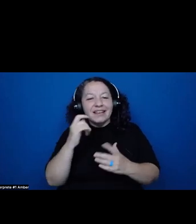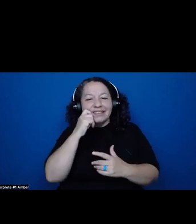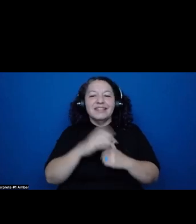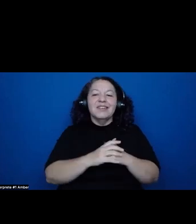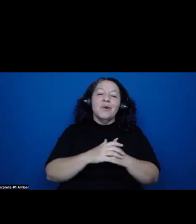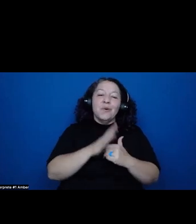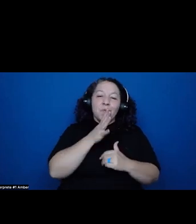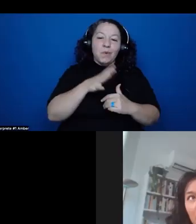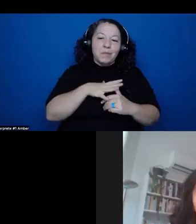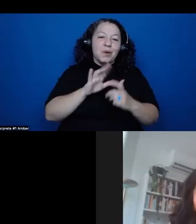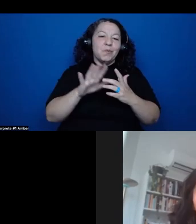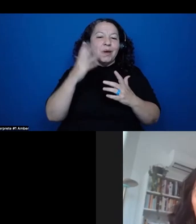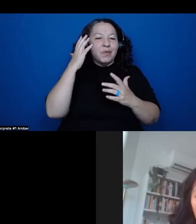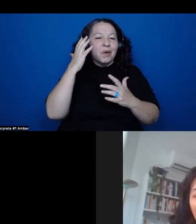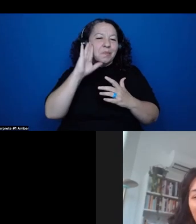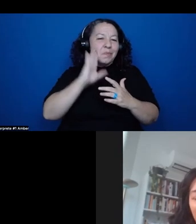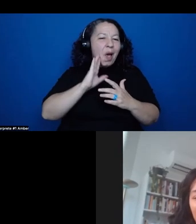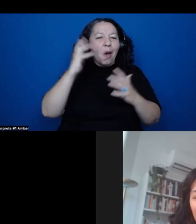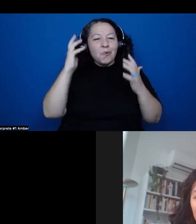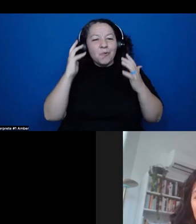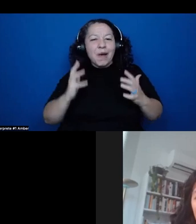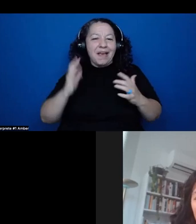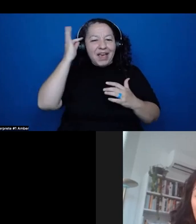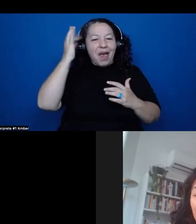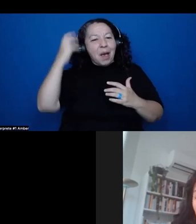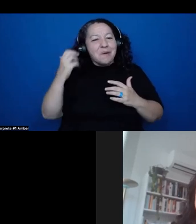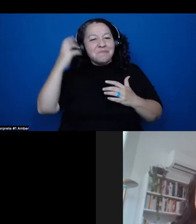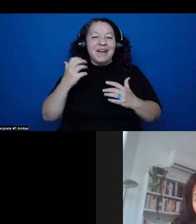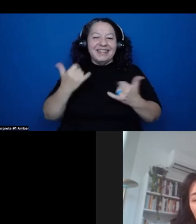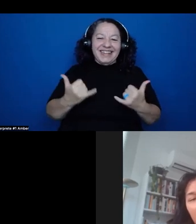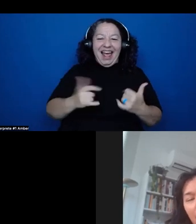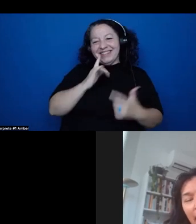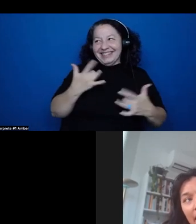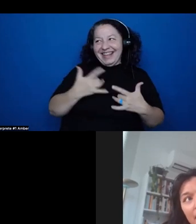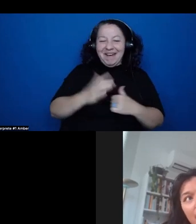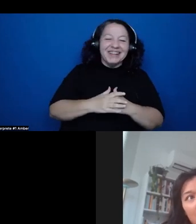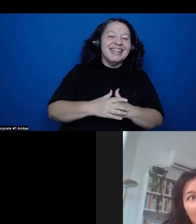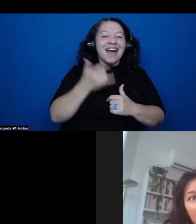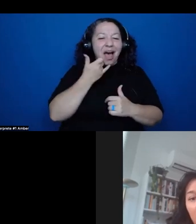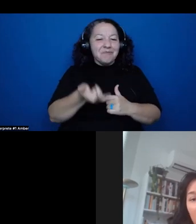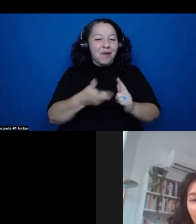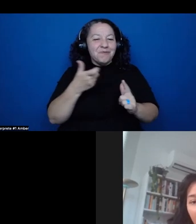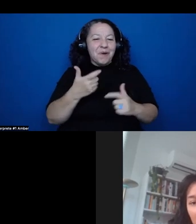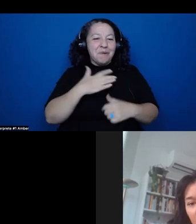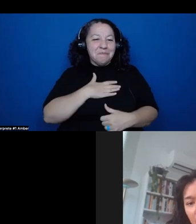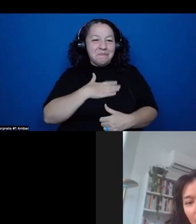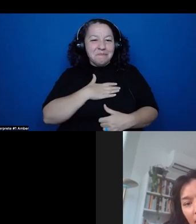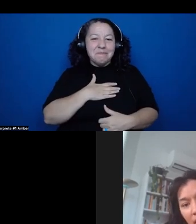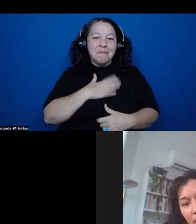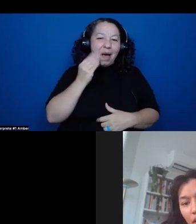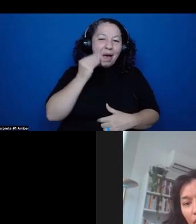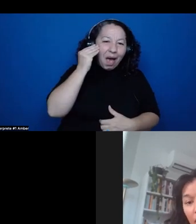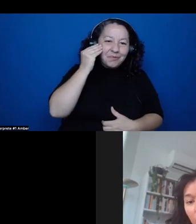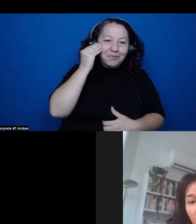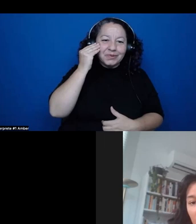that I brushed today, which I was excited about. And I'm calling in from my house in